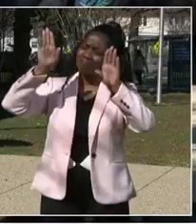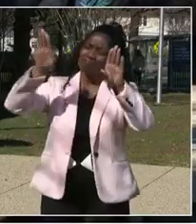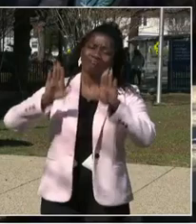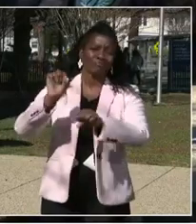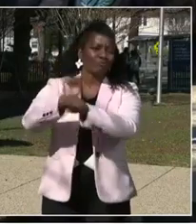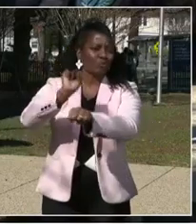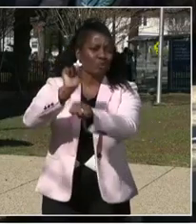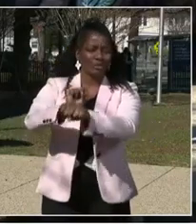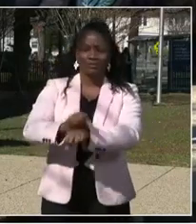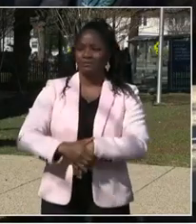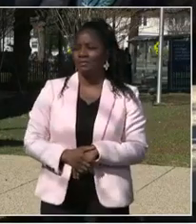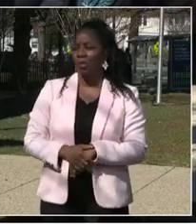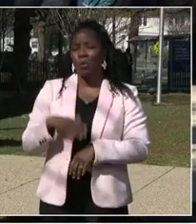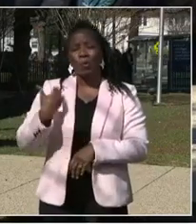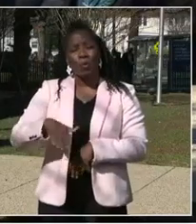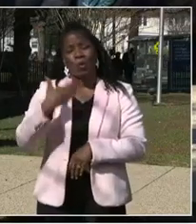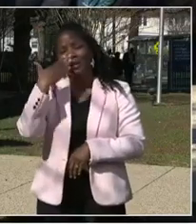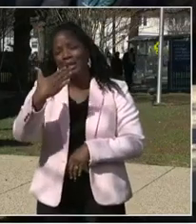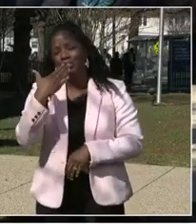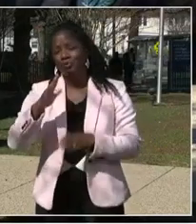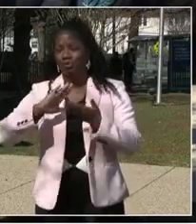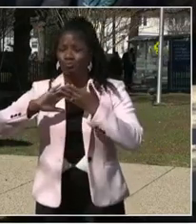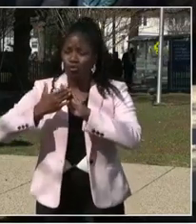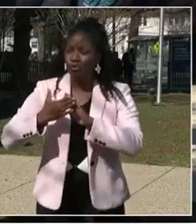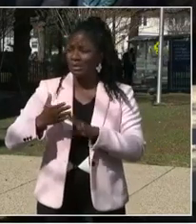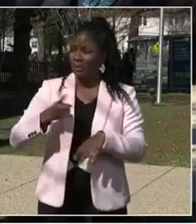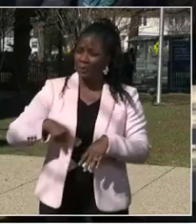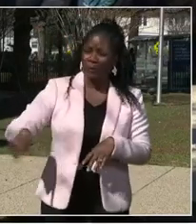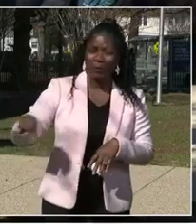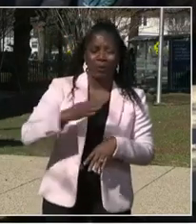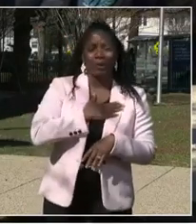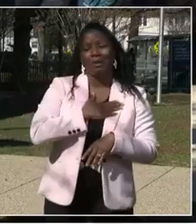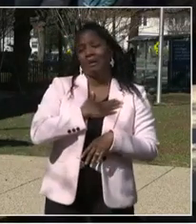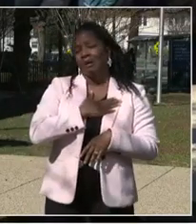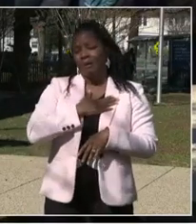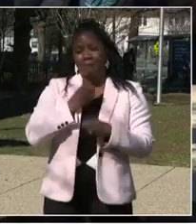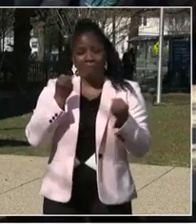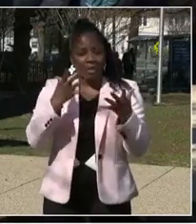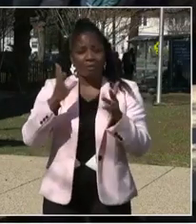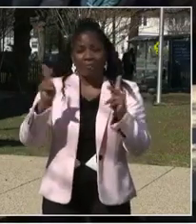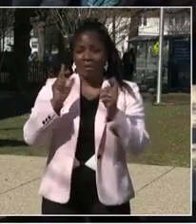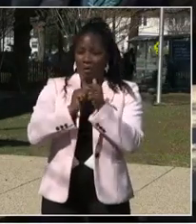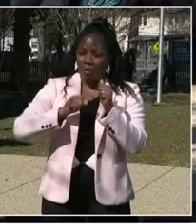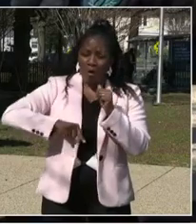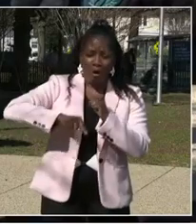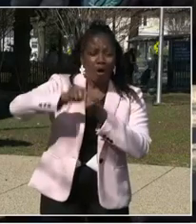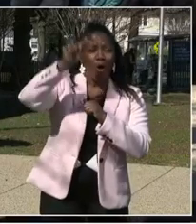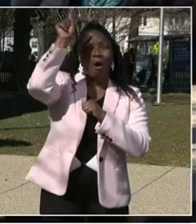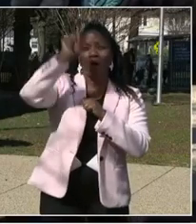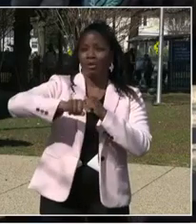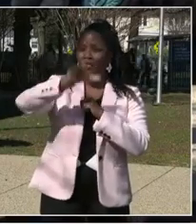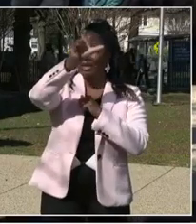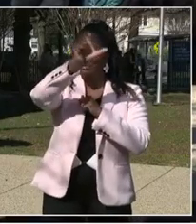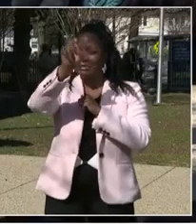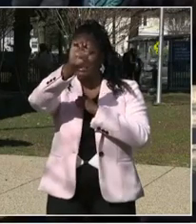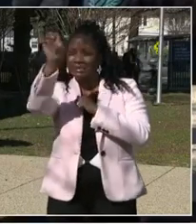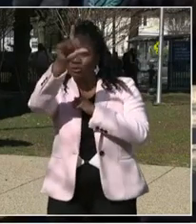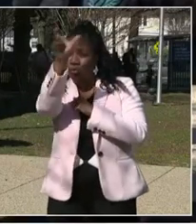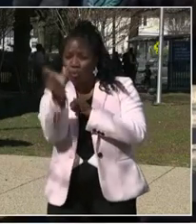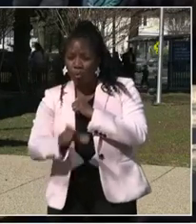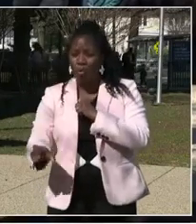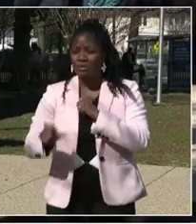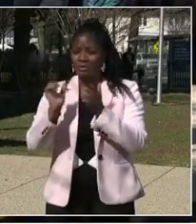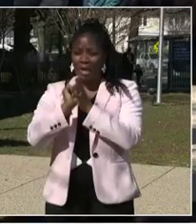also like to thank our community and the many others along the East Coast that provided us critical